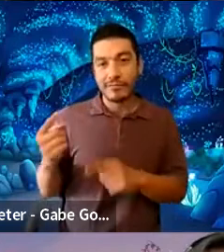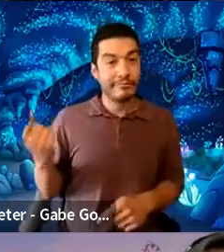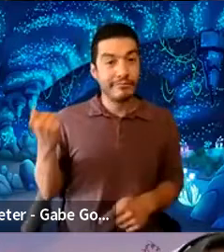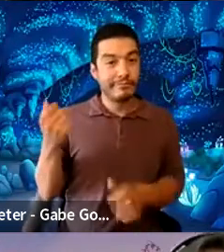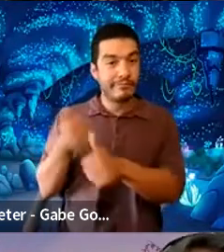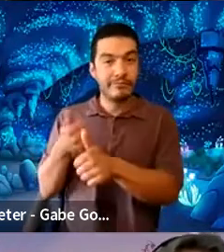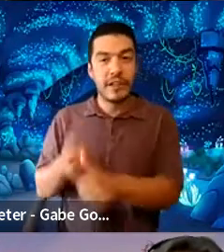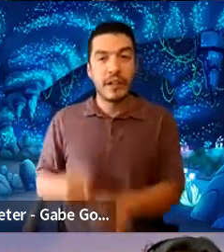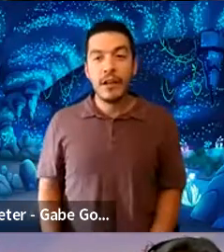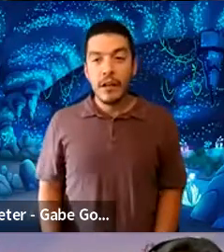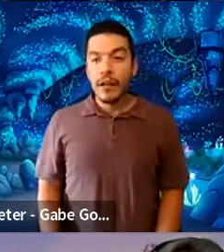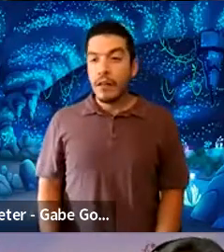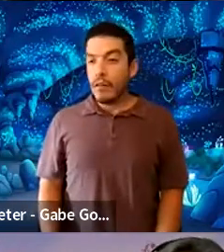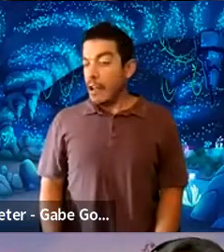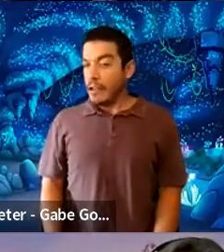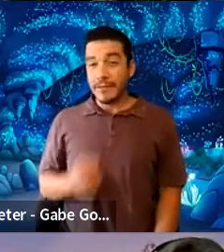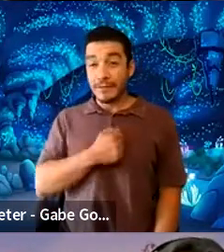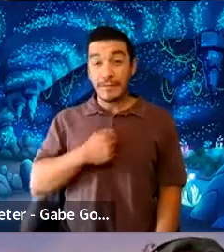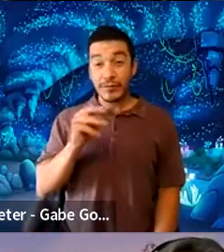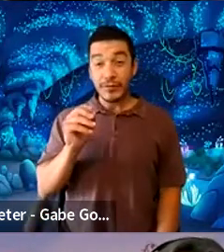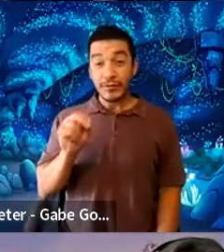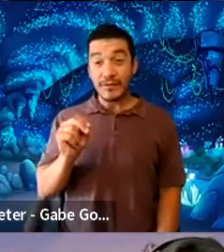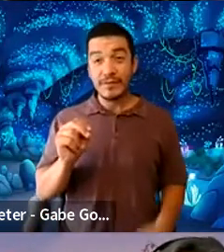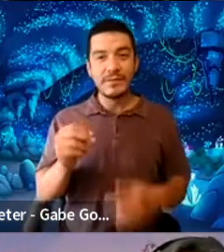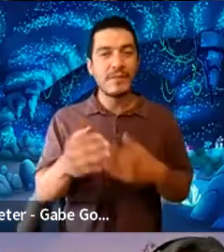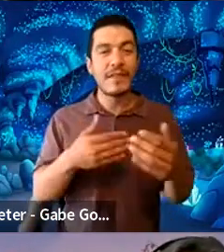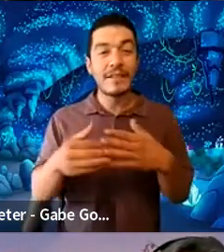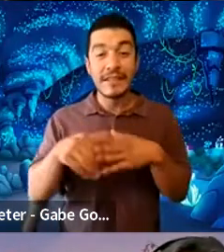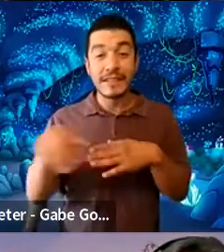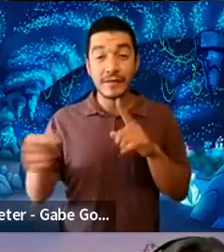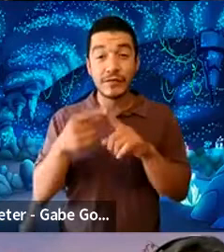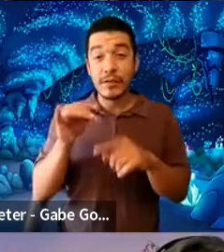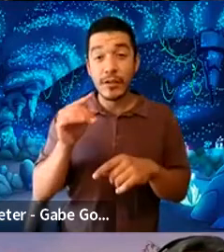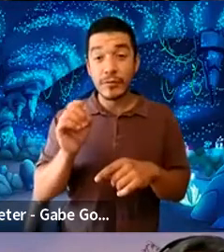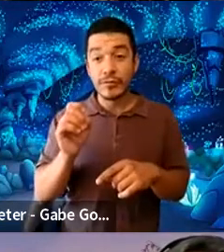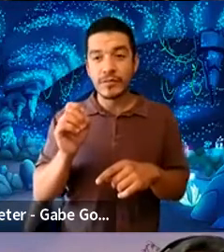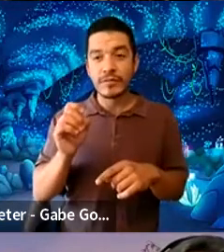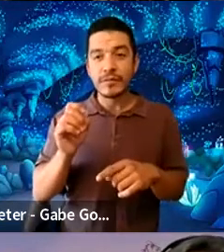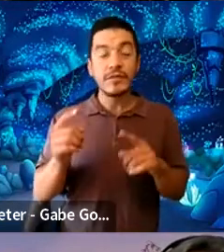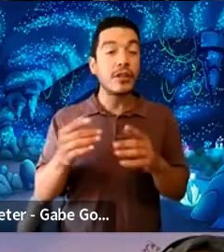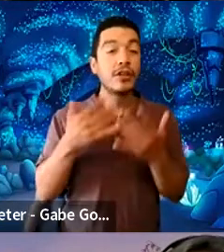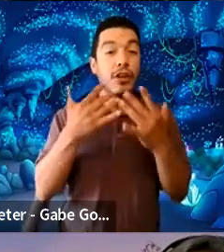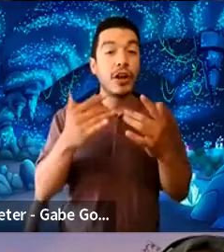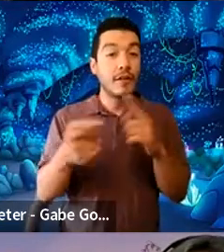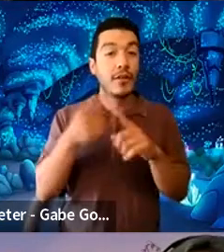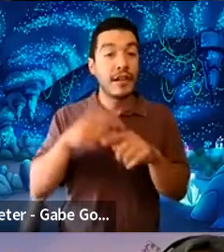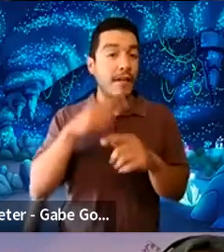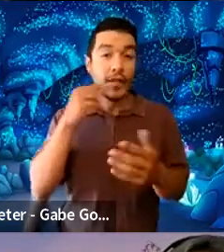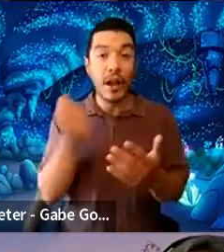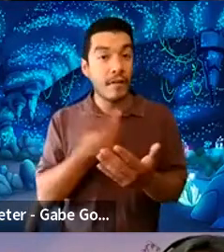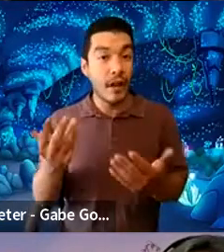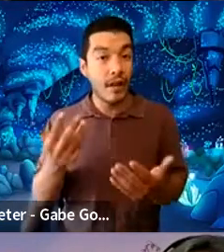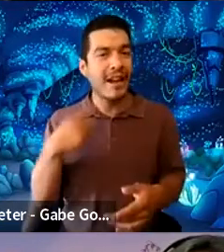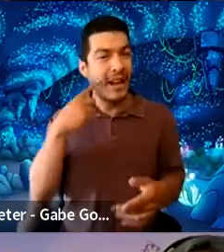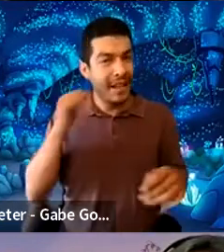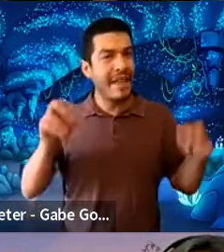Yeah. And even in this, in this world, even in the first episode, the song is First Time for Everything. And I think that is a theme